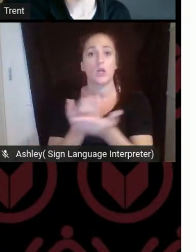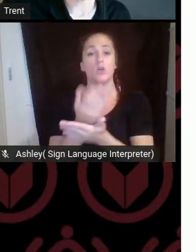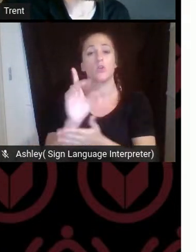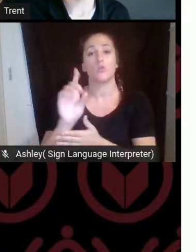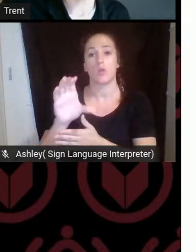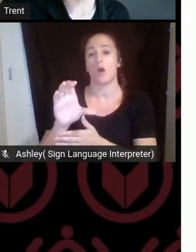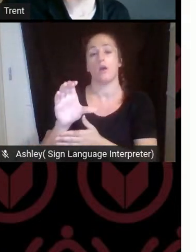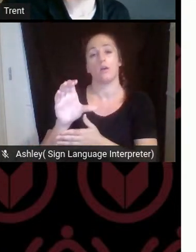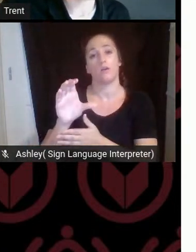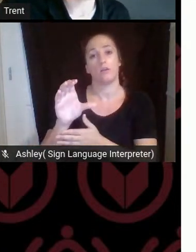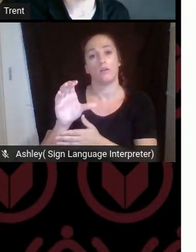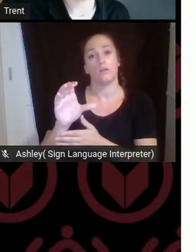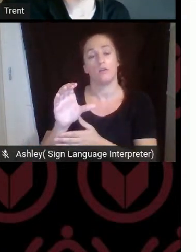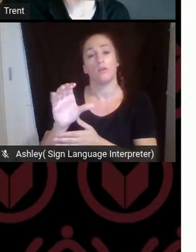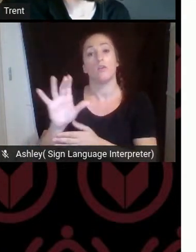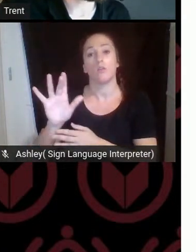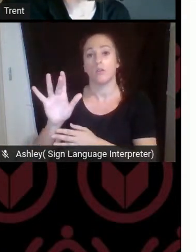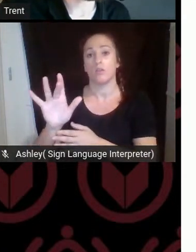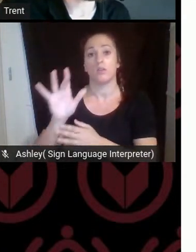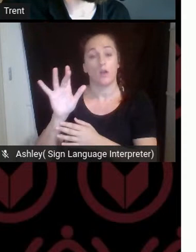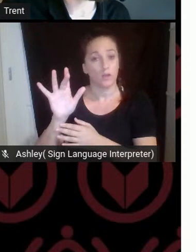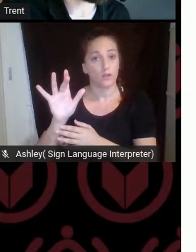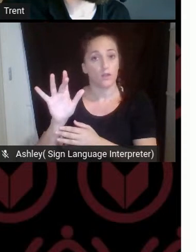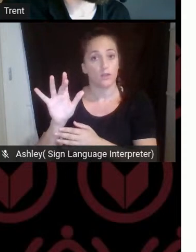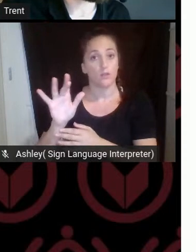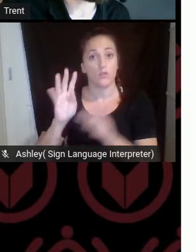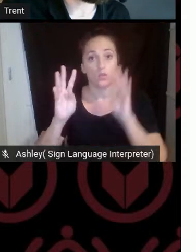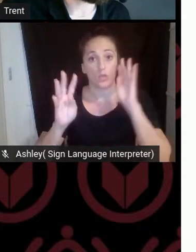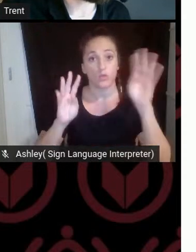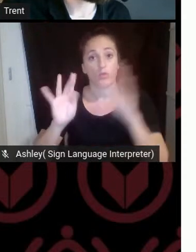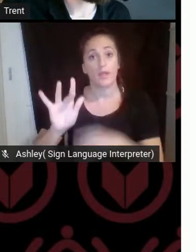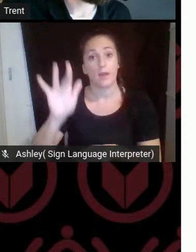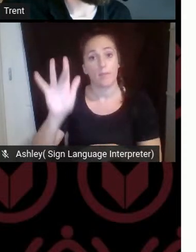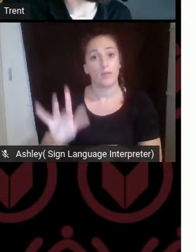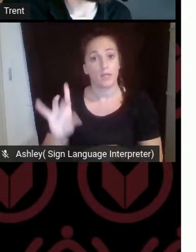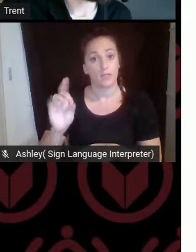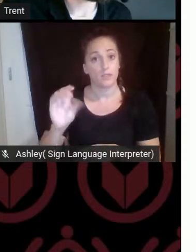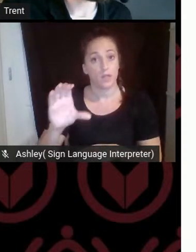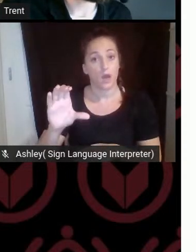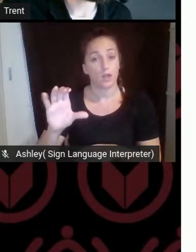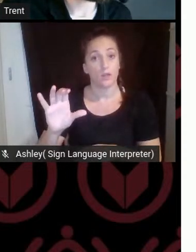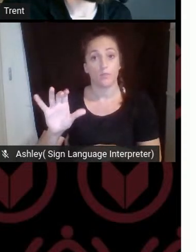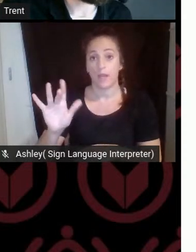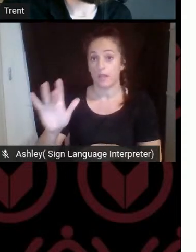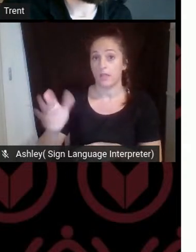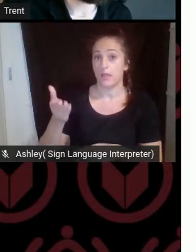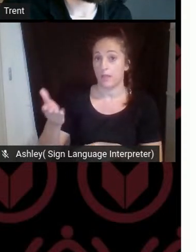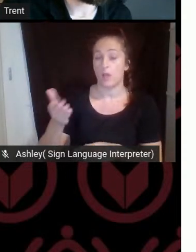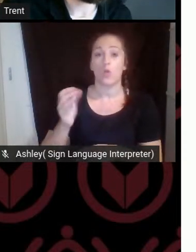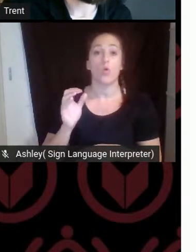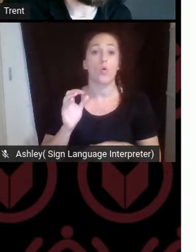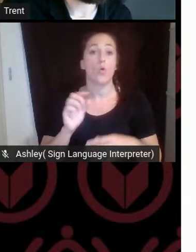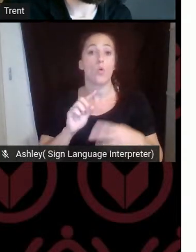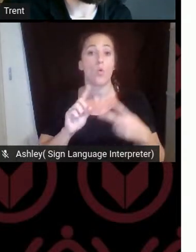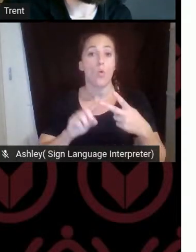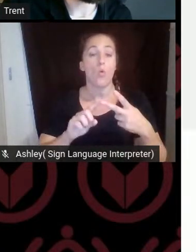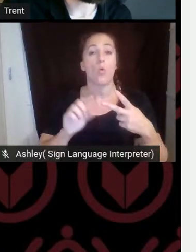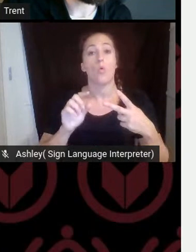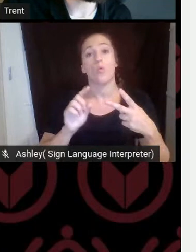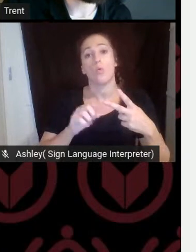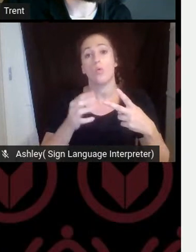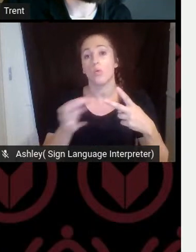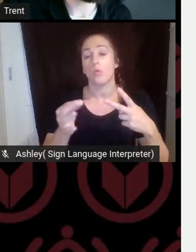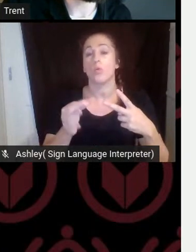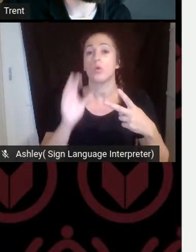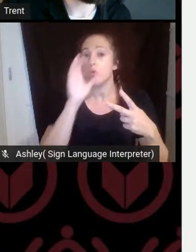on Docs in the app selector, you can just create a blank doc by clicking there, or you can search in the template gallery by